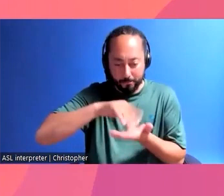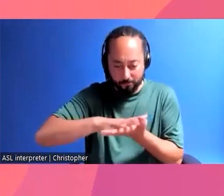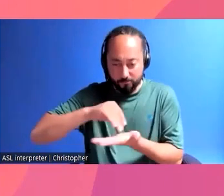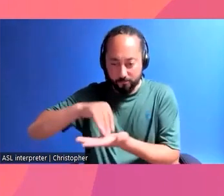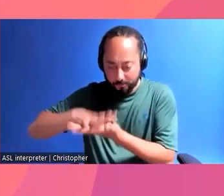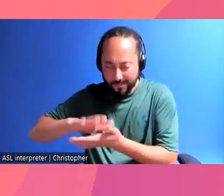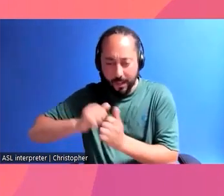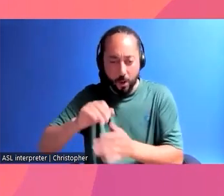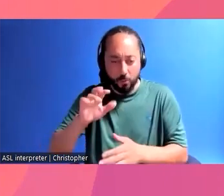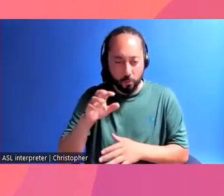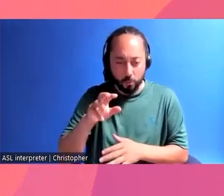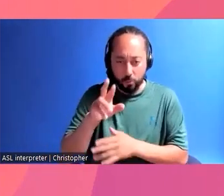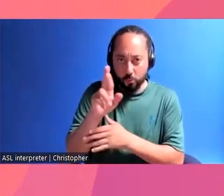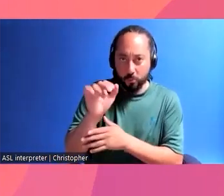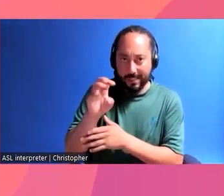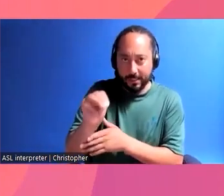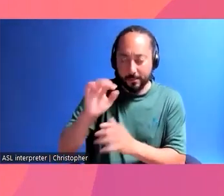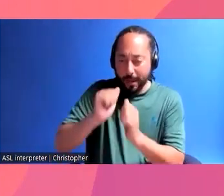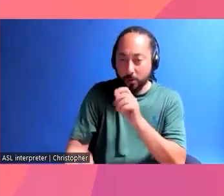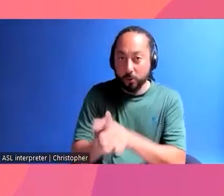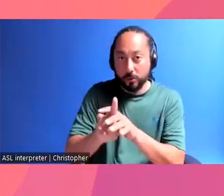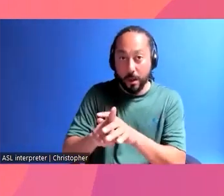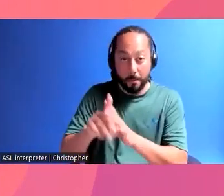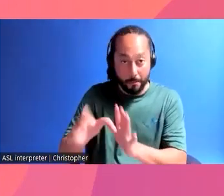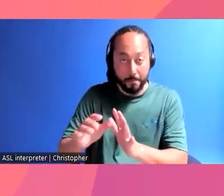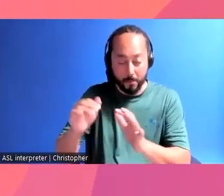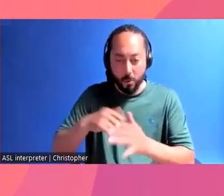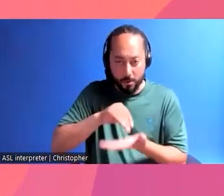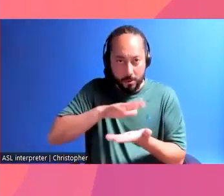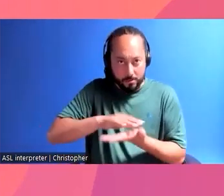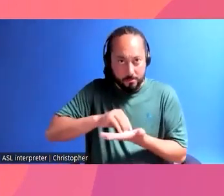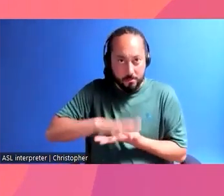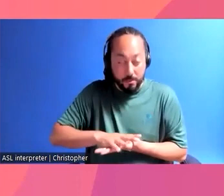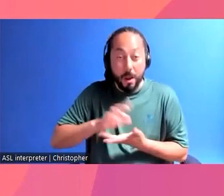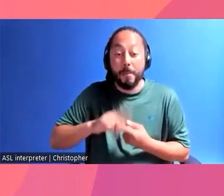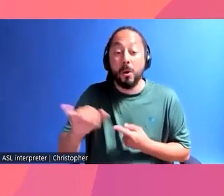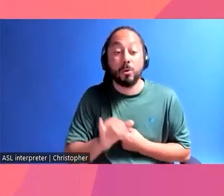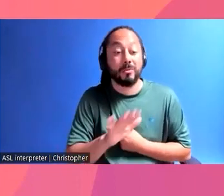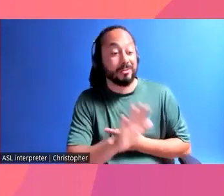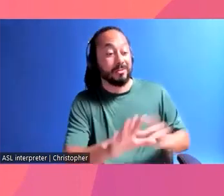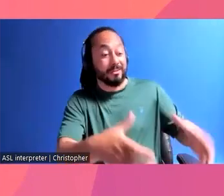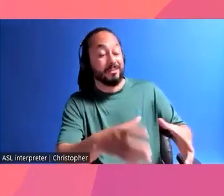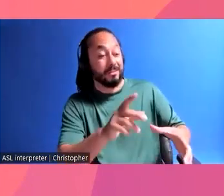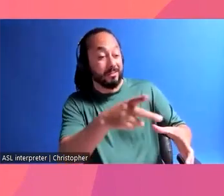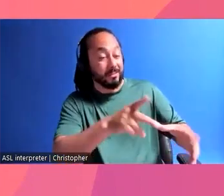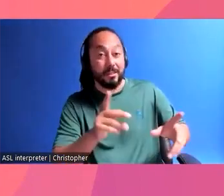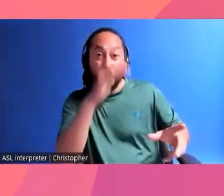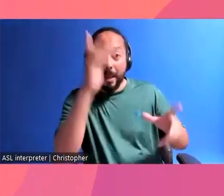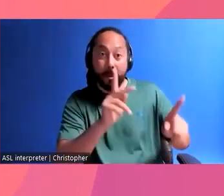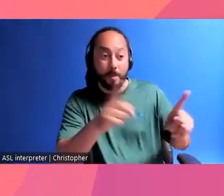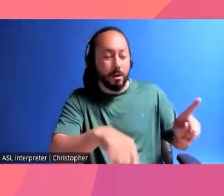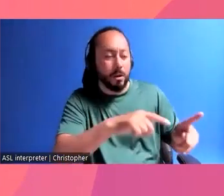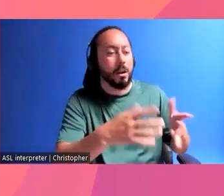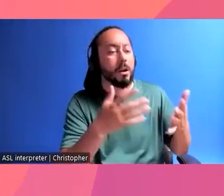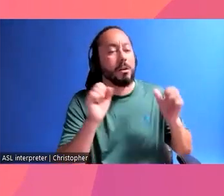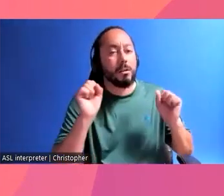but we also looked to the experiences of these participants to tell us what anti-racist rehab care can look